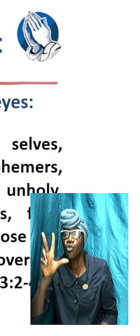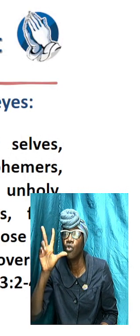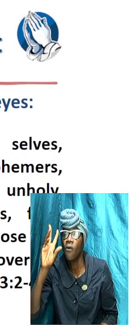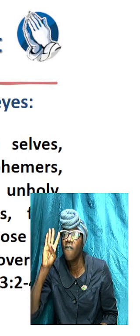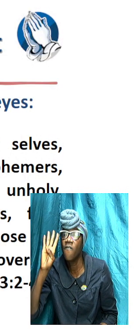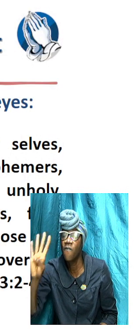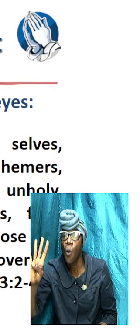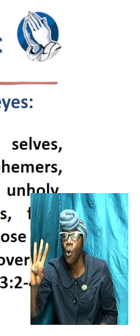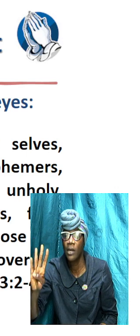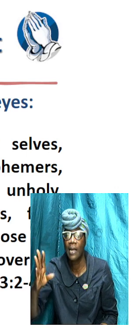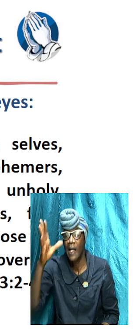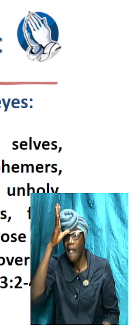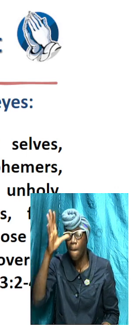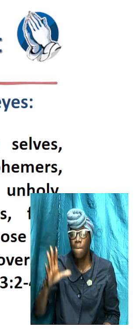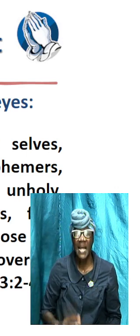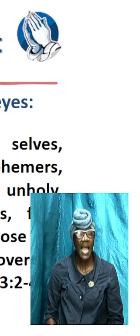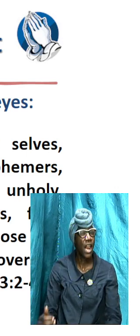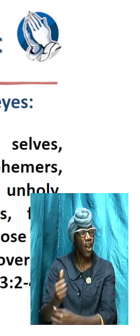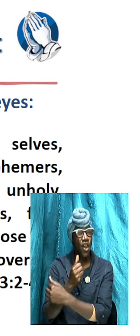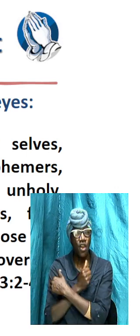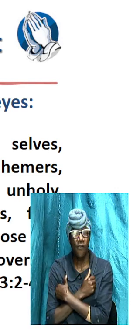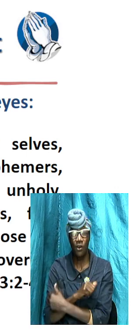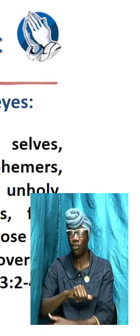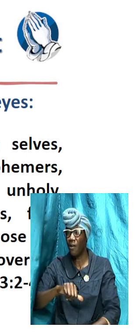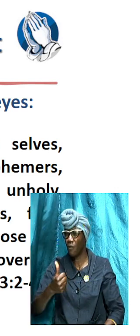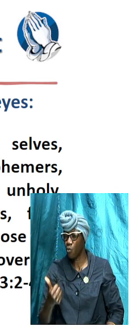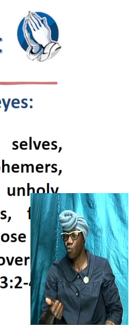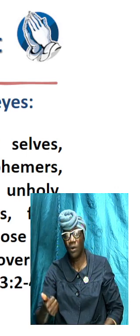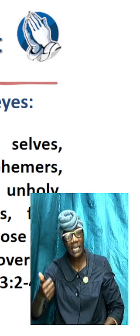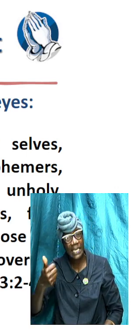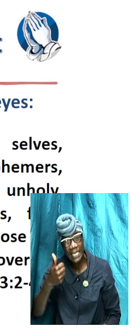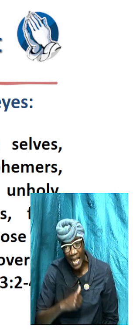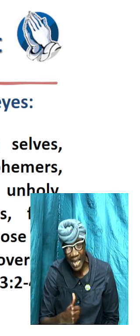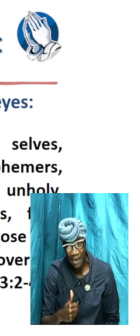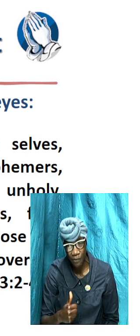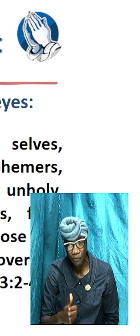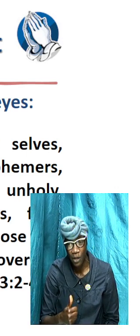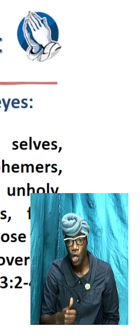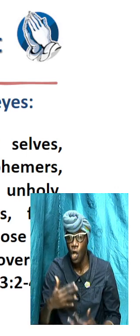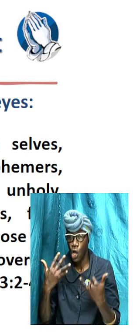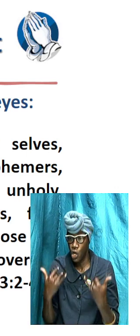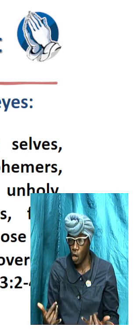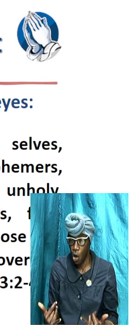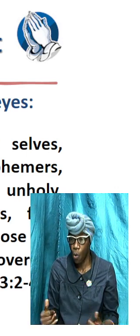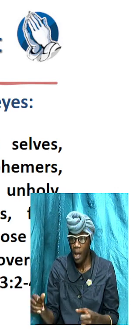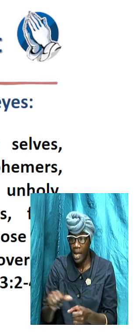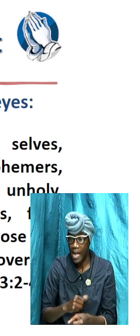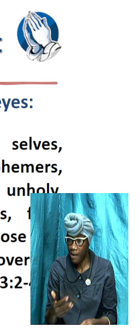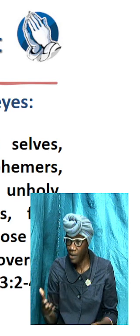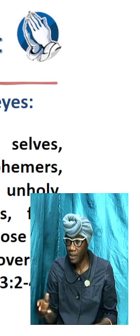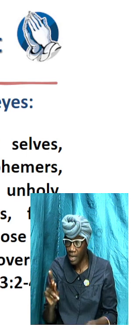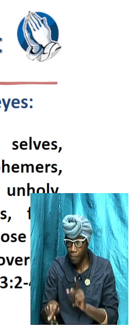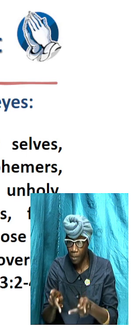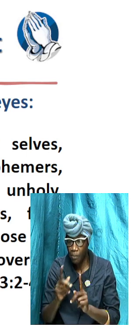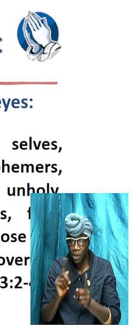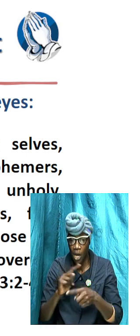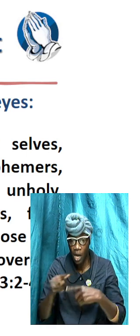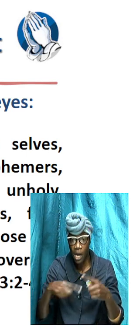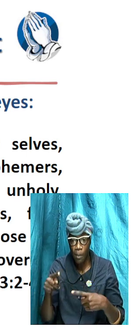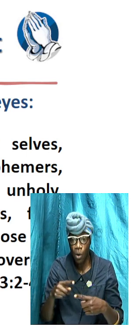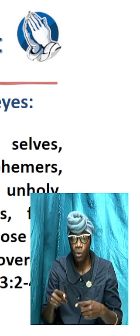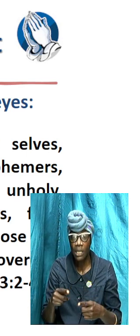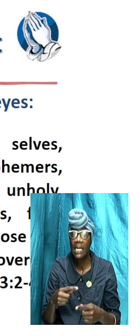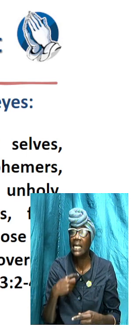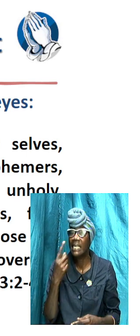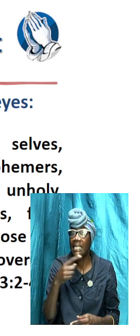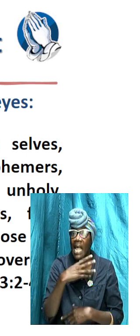of their own selves. Amen. That's a funny thing, because nowadays, everything that people speak about, and I tell you all the time, and I've said it all